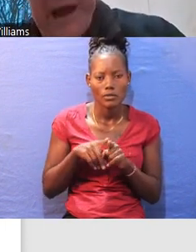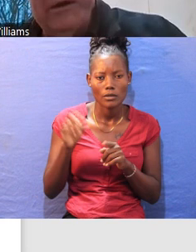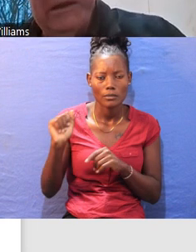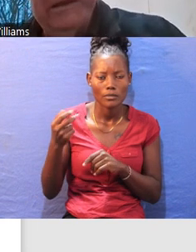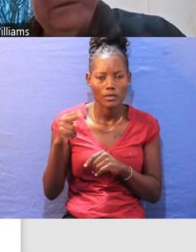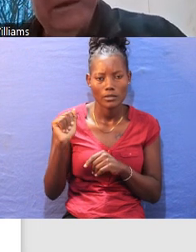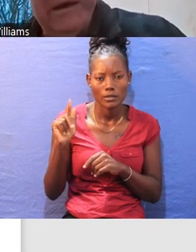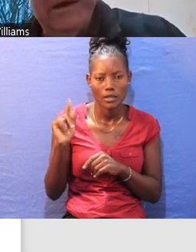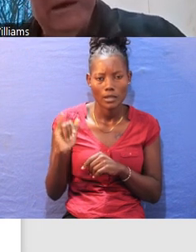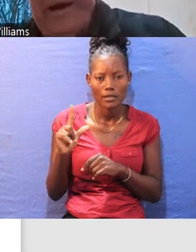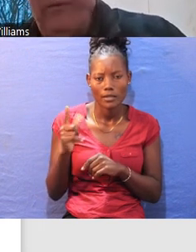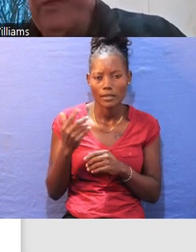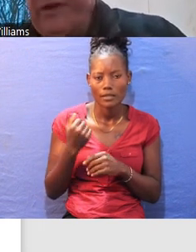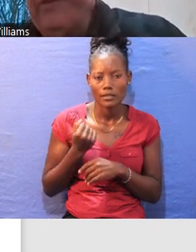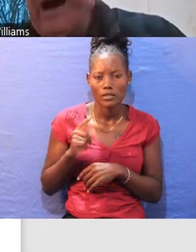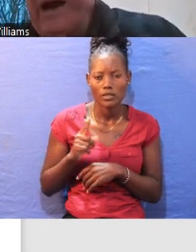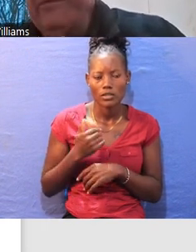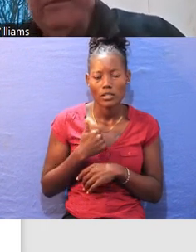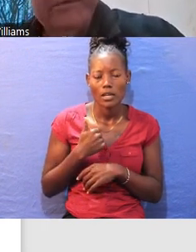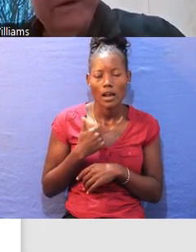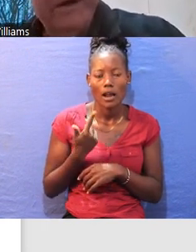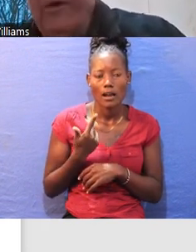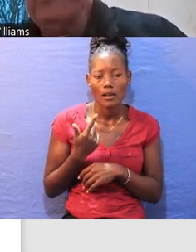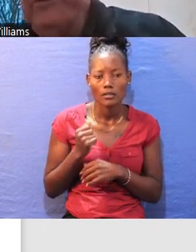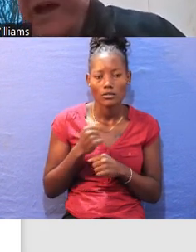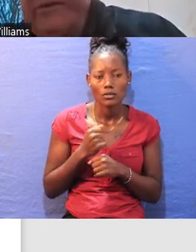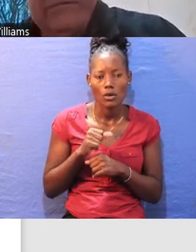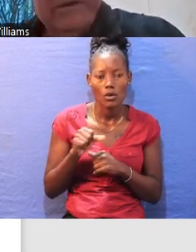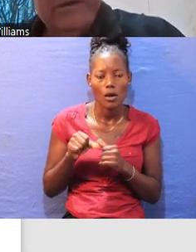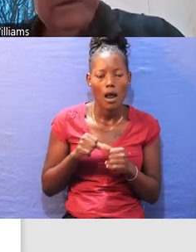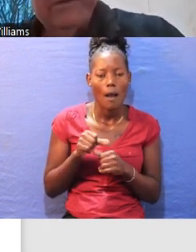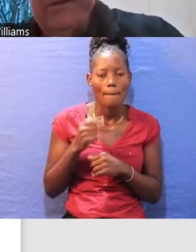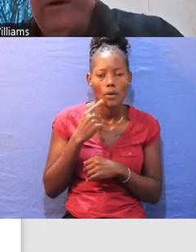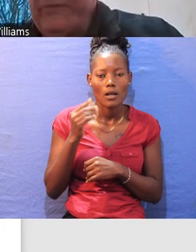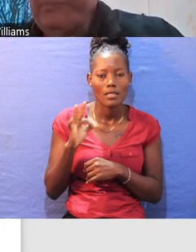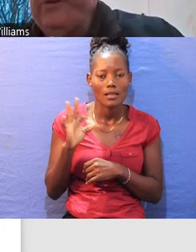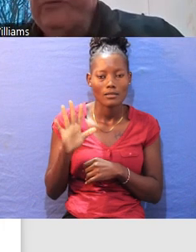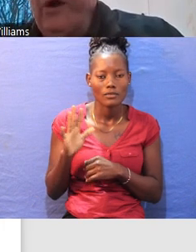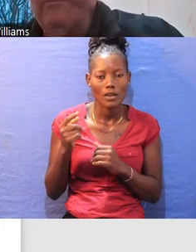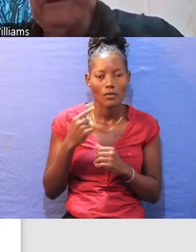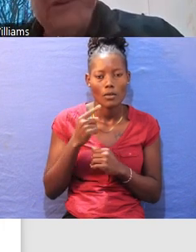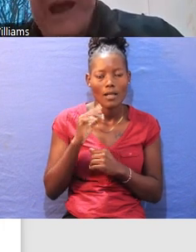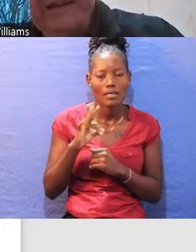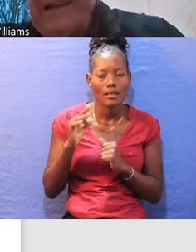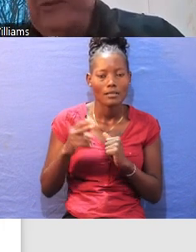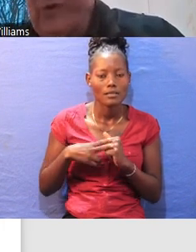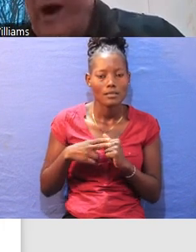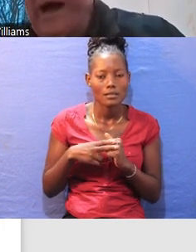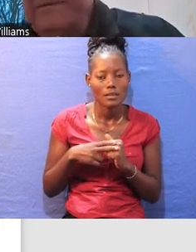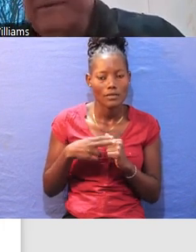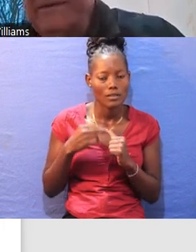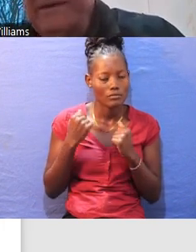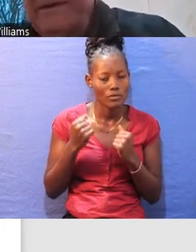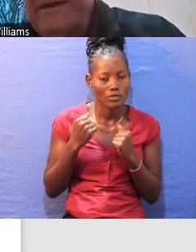could power clean about 135, 137. So he was pretty strong, but Shaq didn't like to